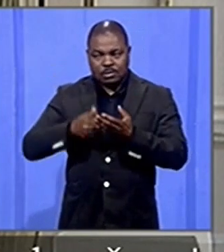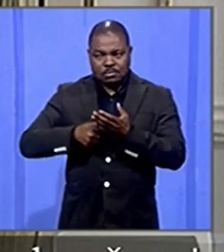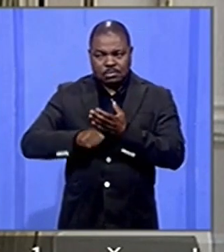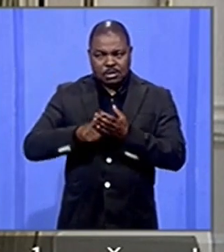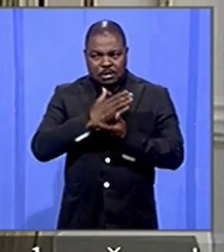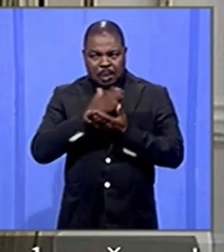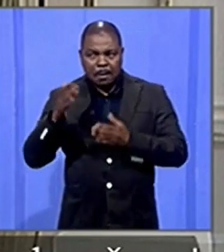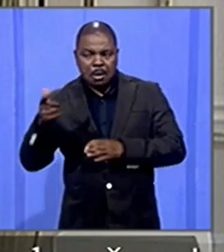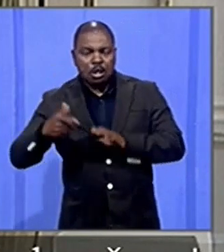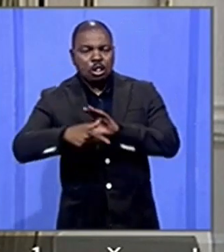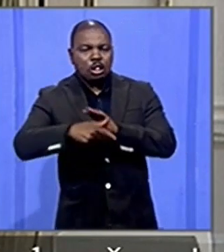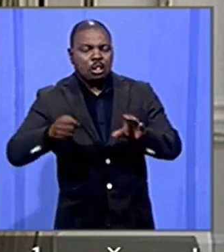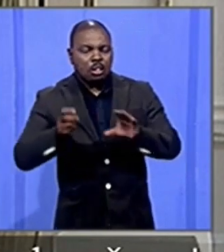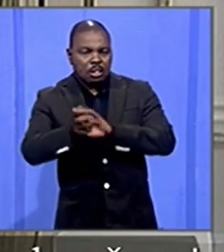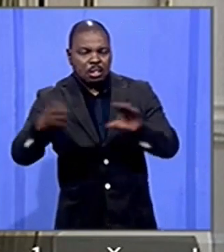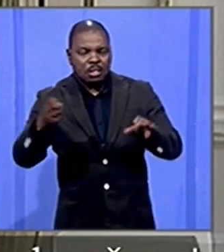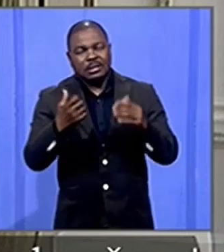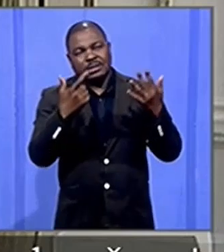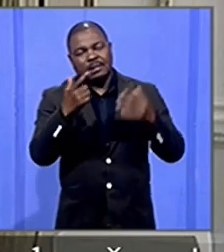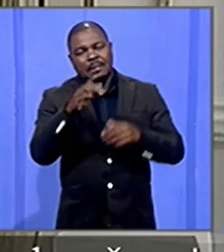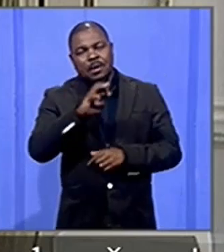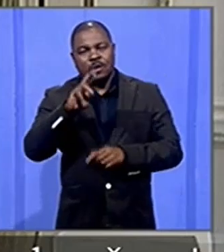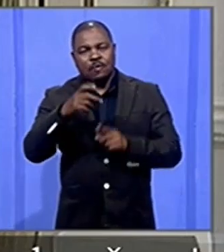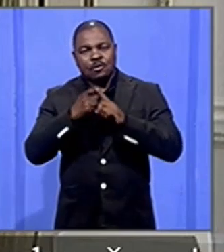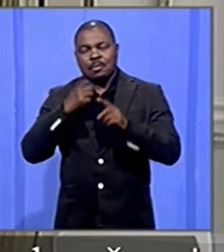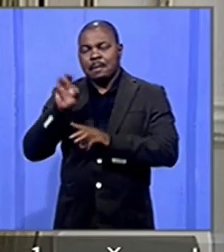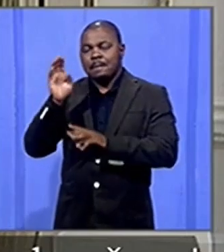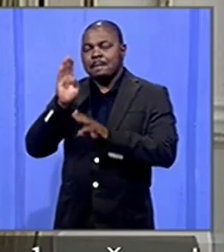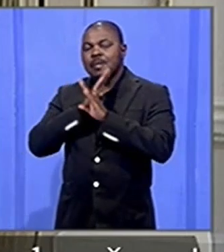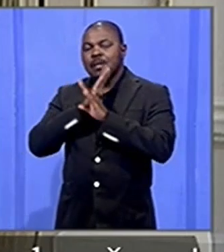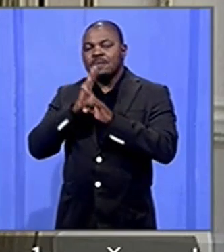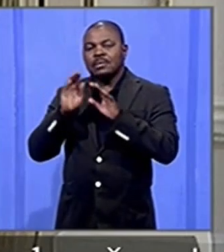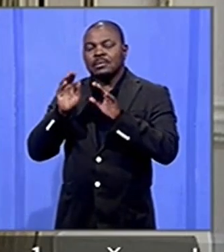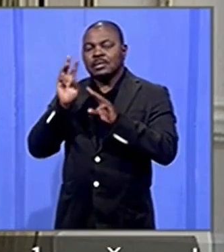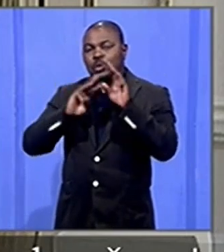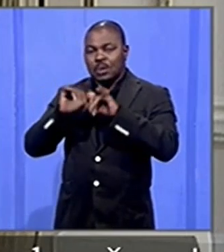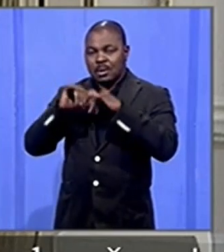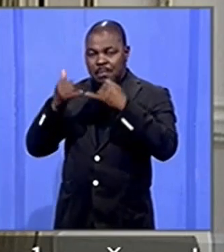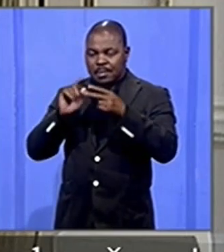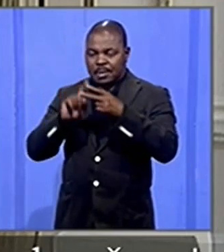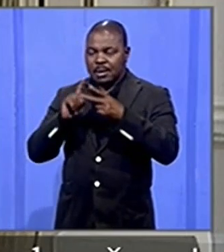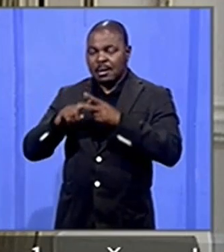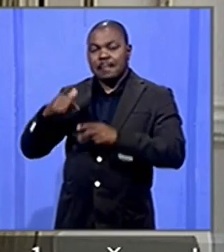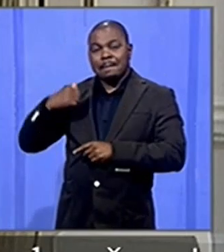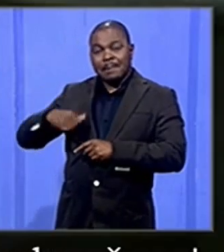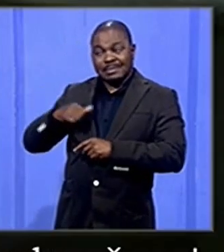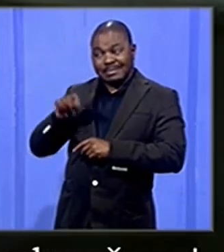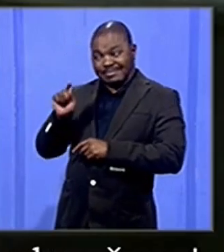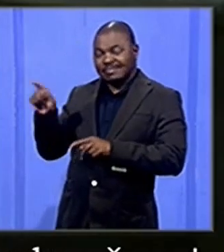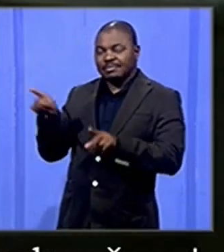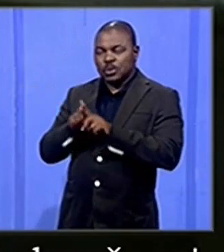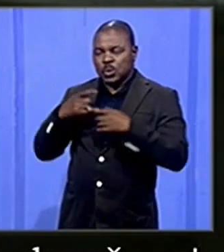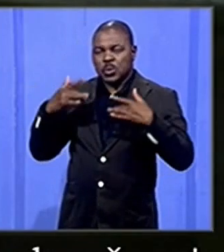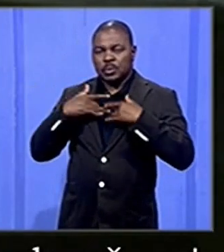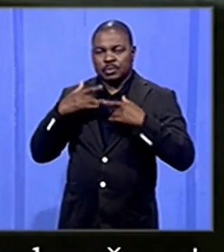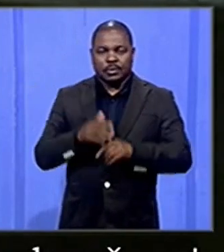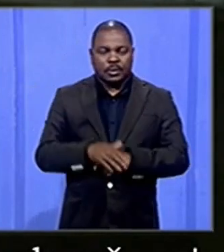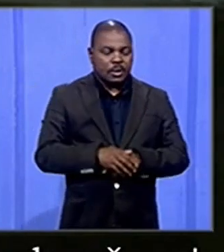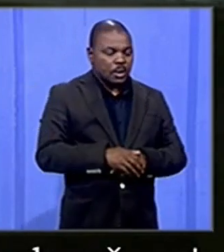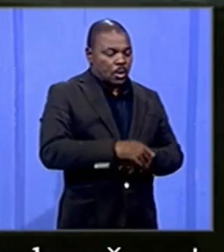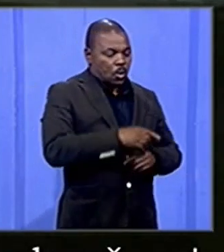7 billion rand by private security companies and local government municipalities, which is the most concerning part for us as well. So our EFF Labour Desk